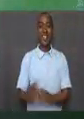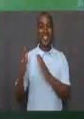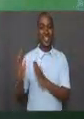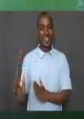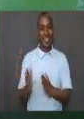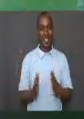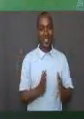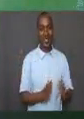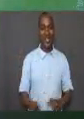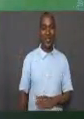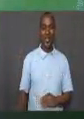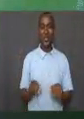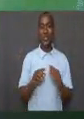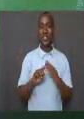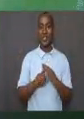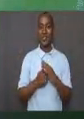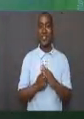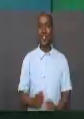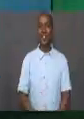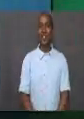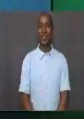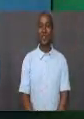to begin, students?